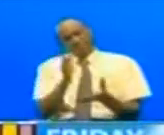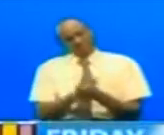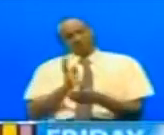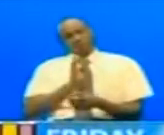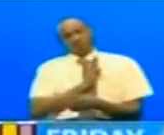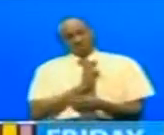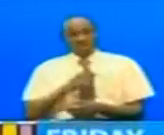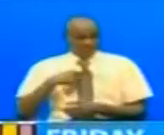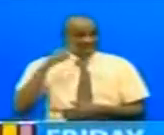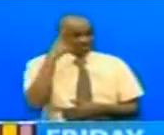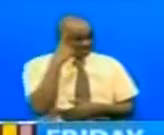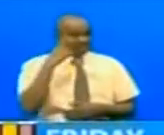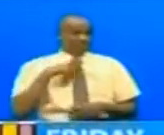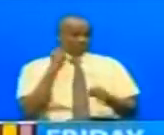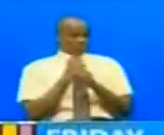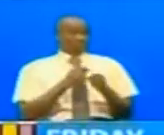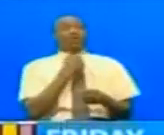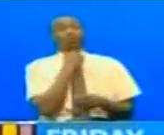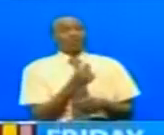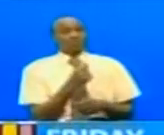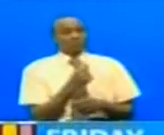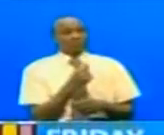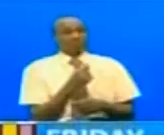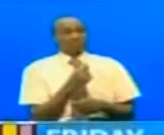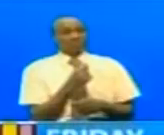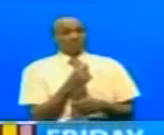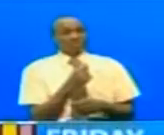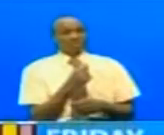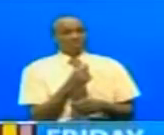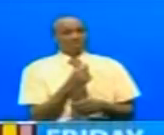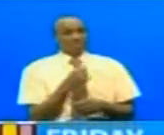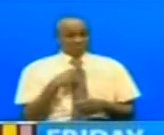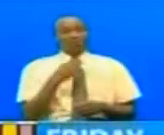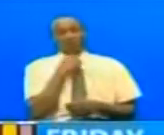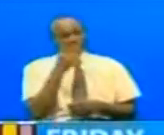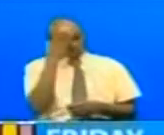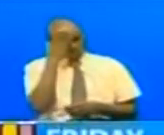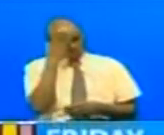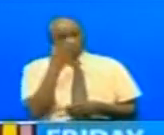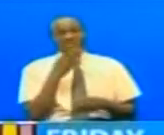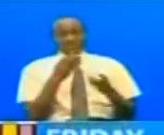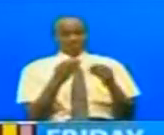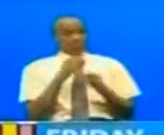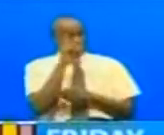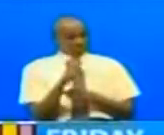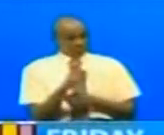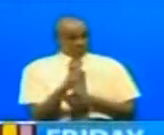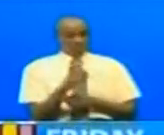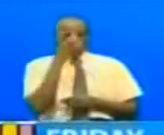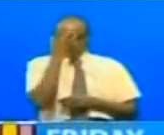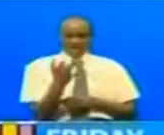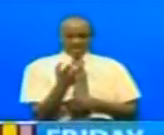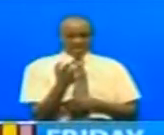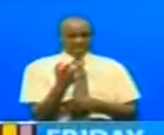but I will be just wanting to ask to know simple questions, mm-hmm. like why is it that